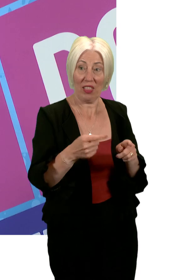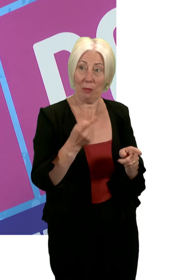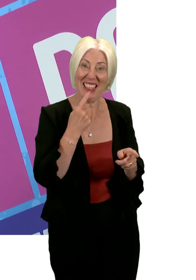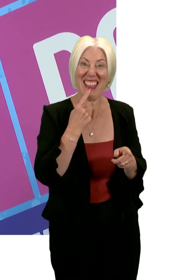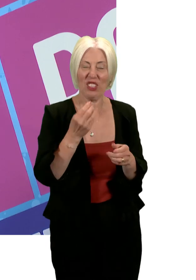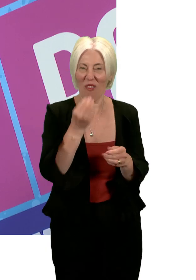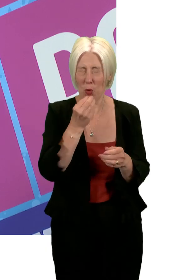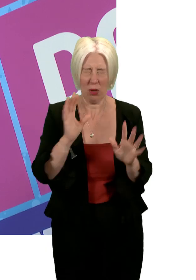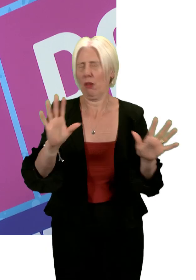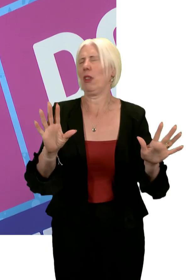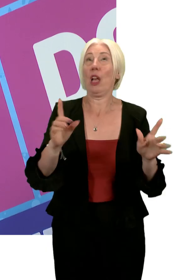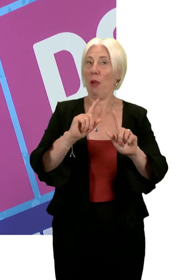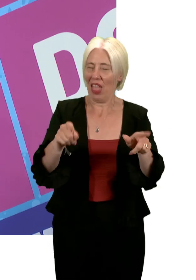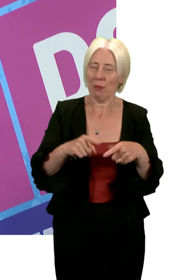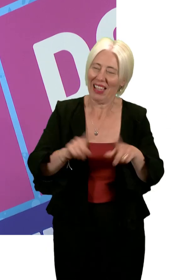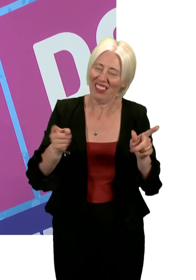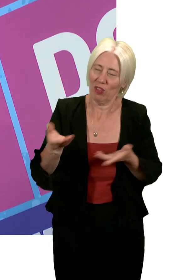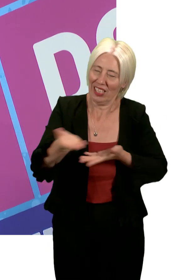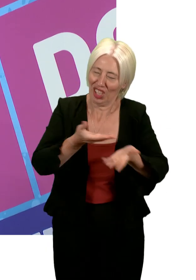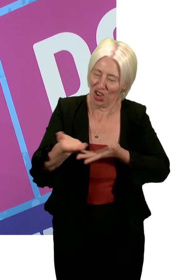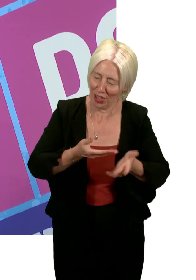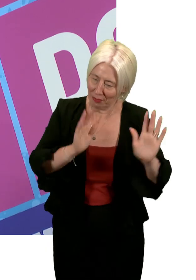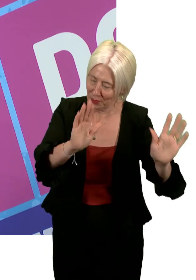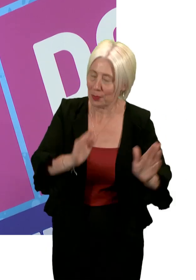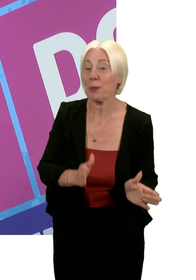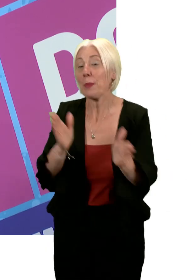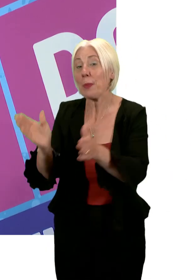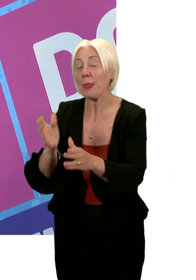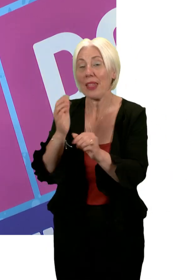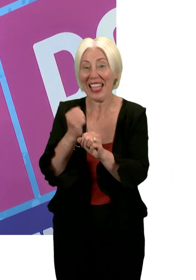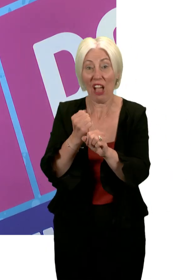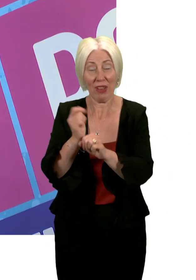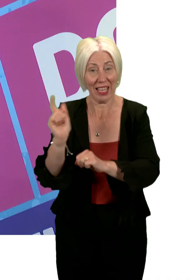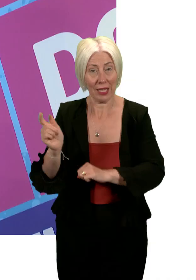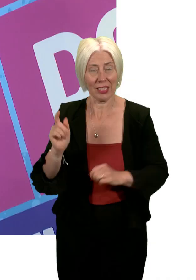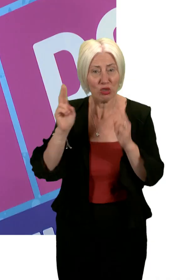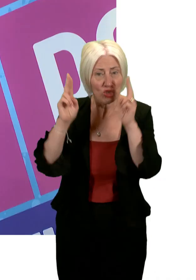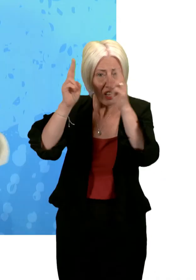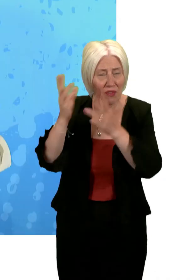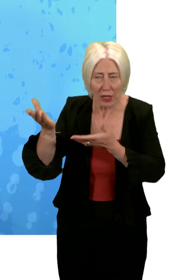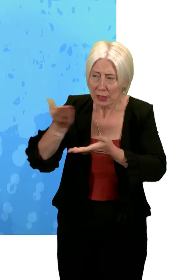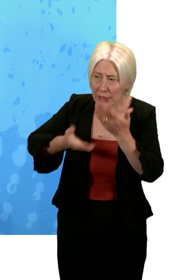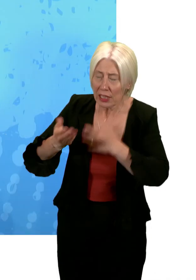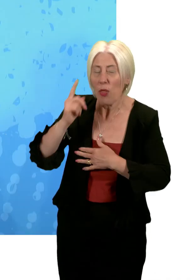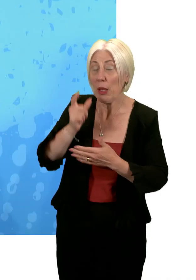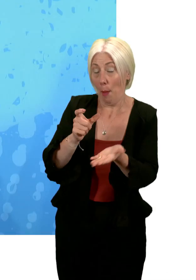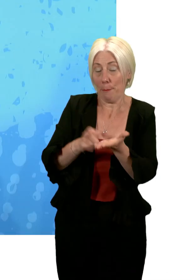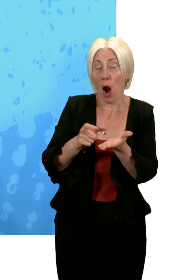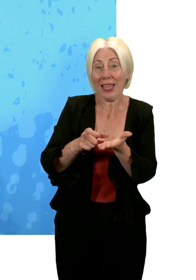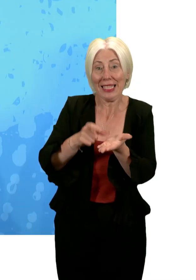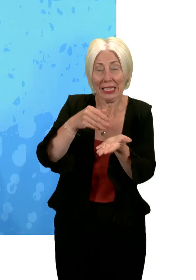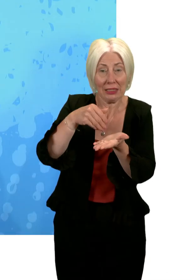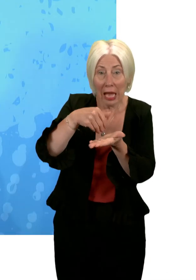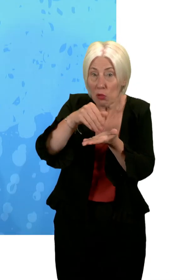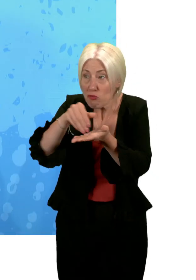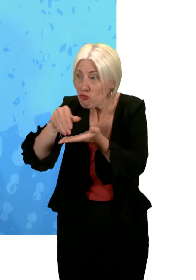day. But thanks for that question, Robin. Gary, do you want to pick up there? Again, I think a lot of the time, I mean, taking the marketing side out of it, I mean,